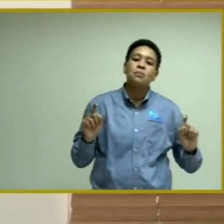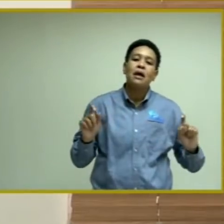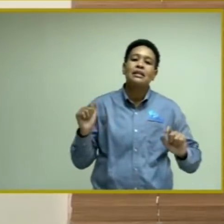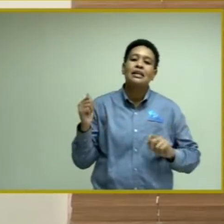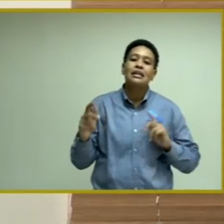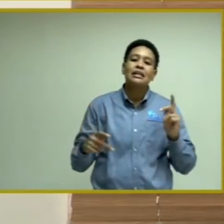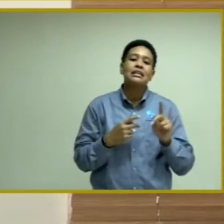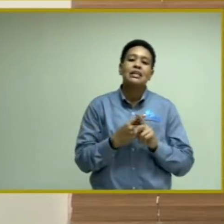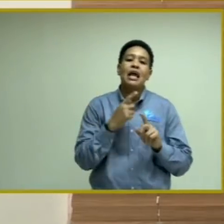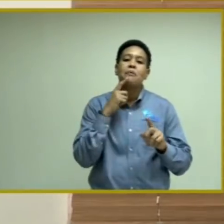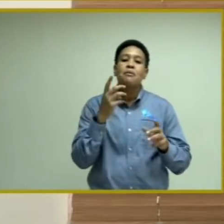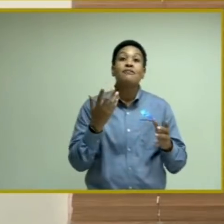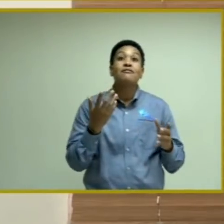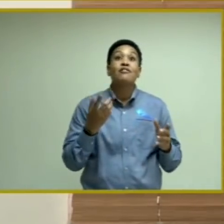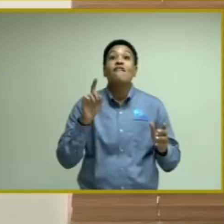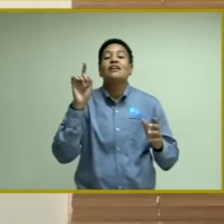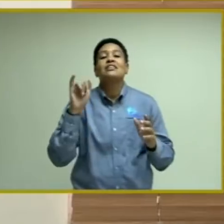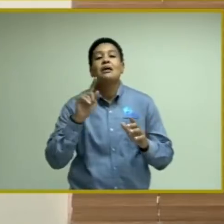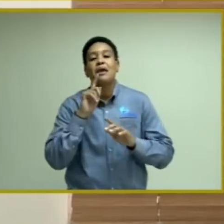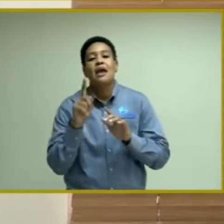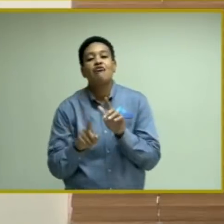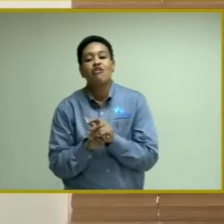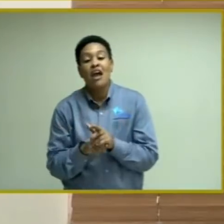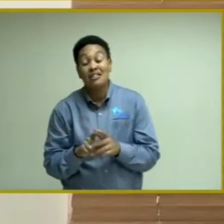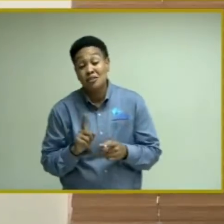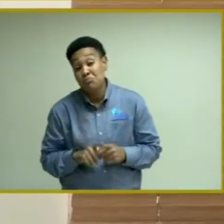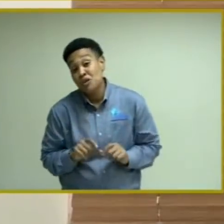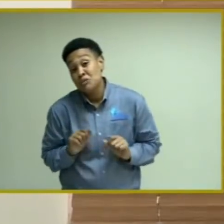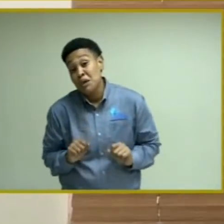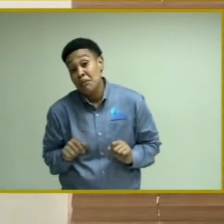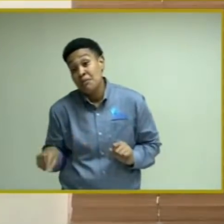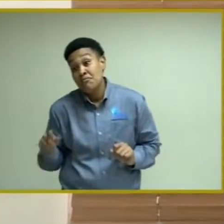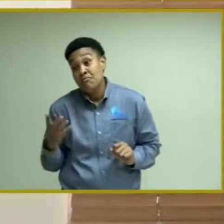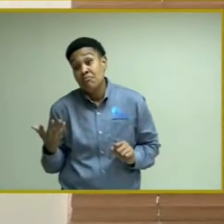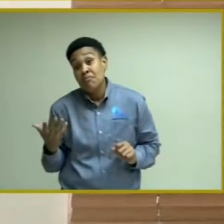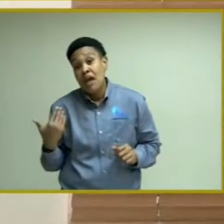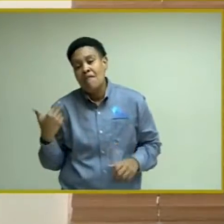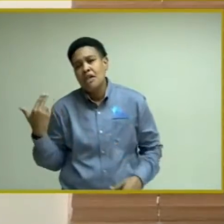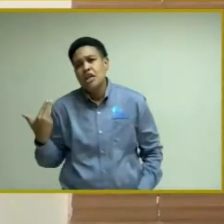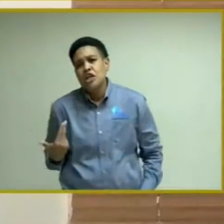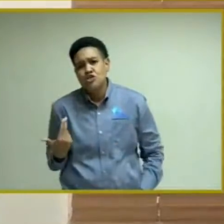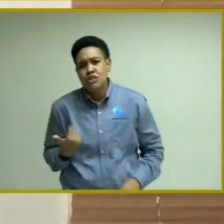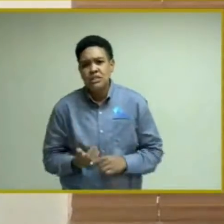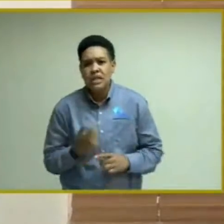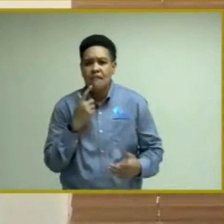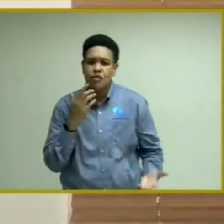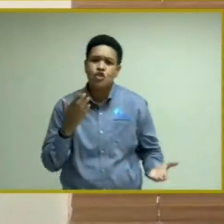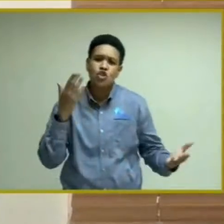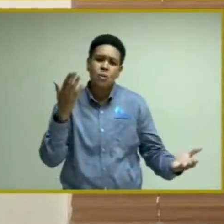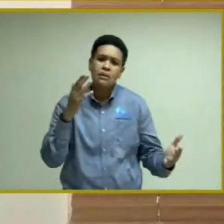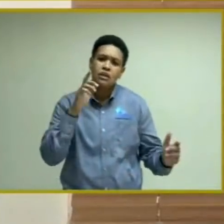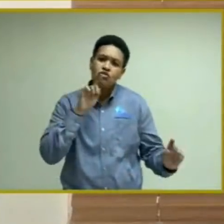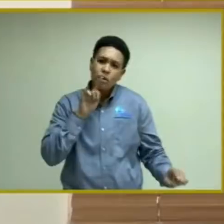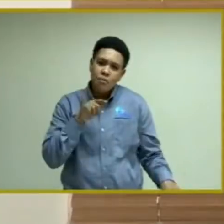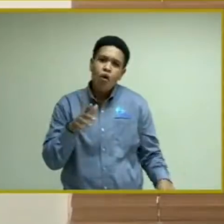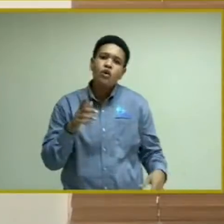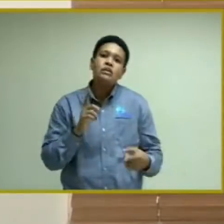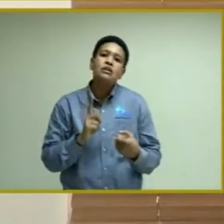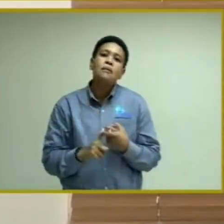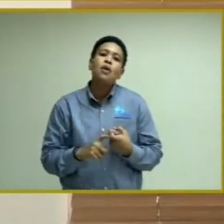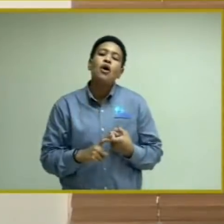of events that may arise, as well as they would have had a history of submitting reports.